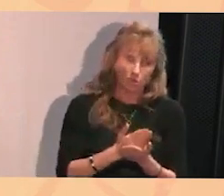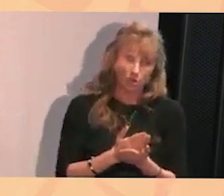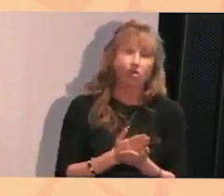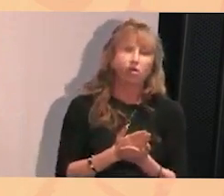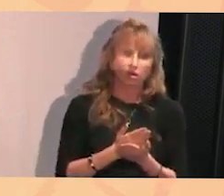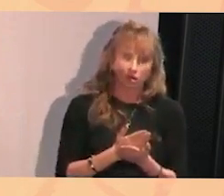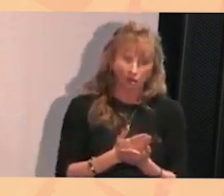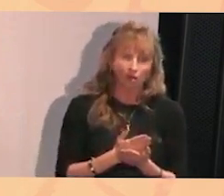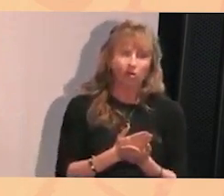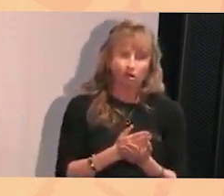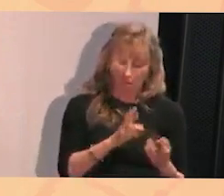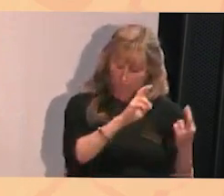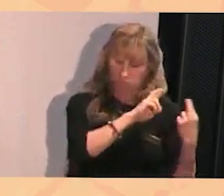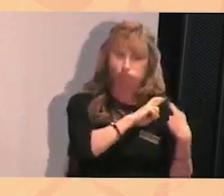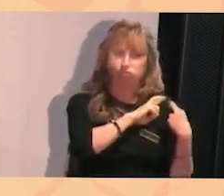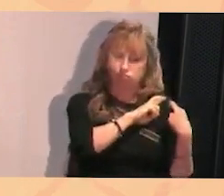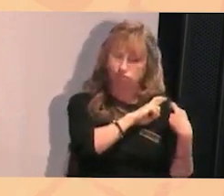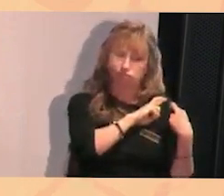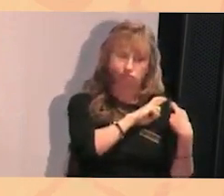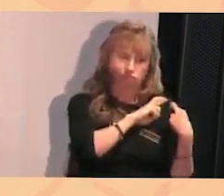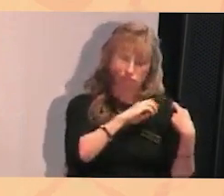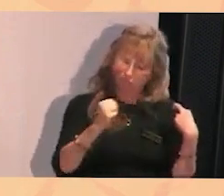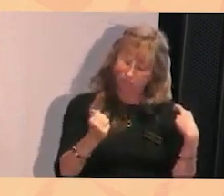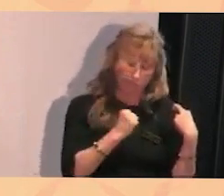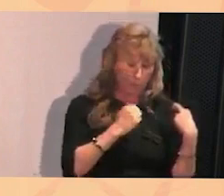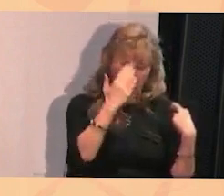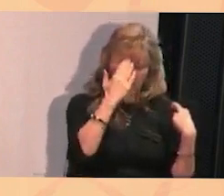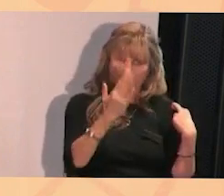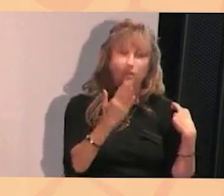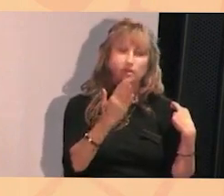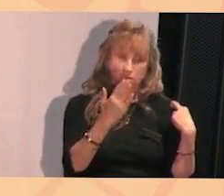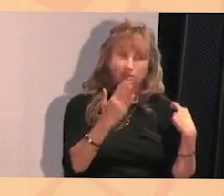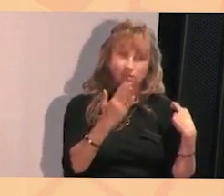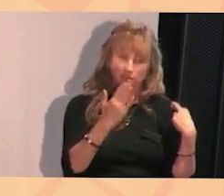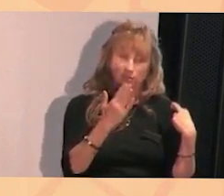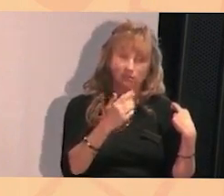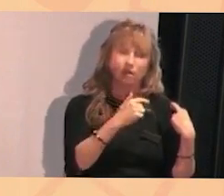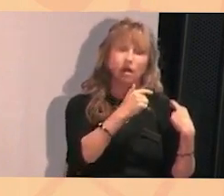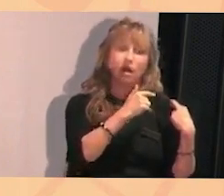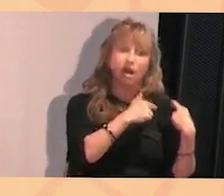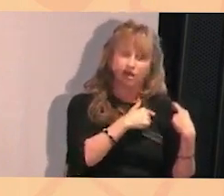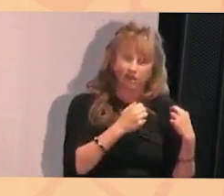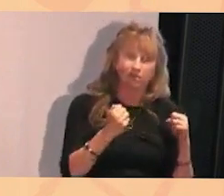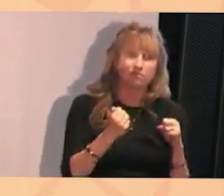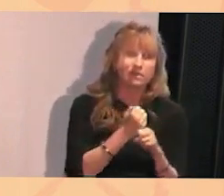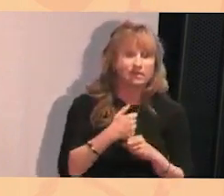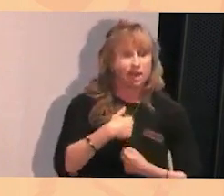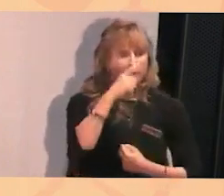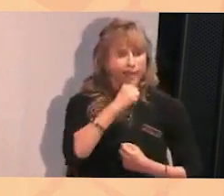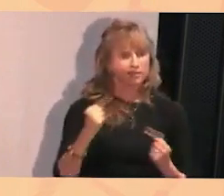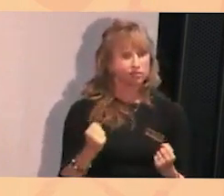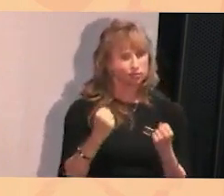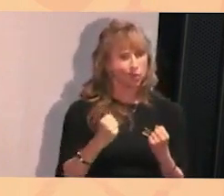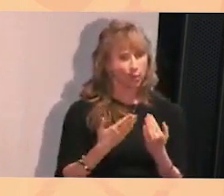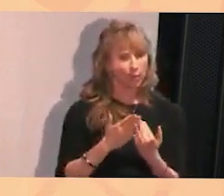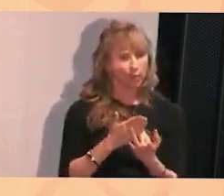responsibility in its purest form, if you like, that rescues me into the ever-changing world that I live